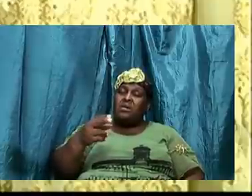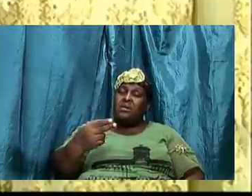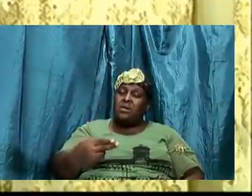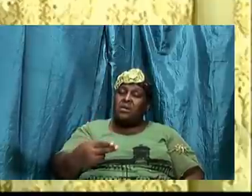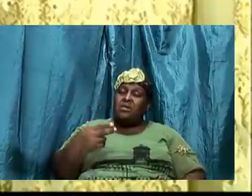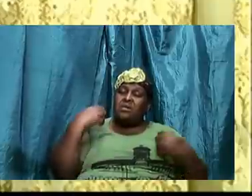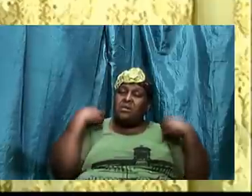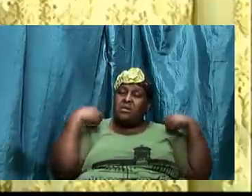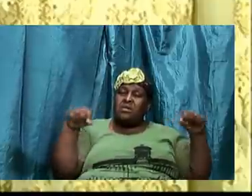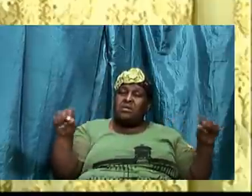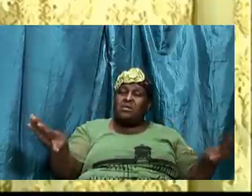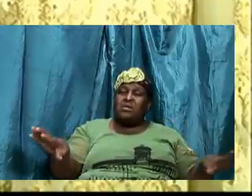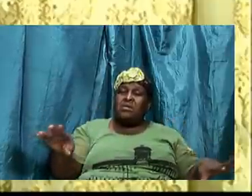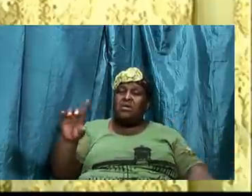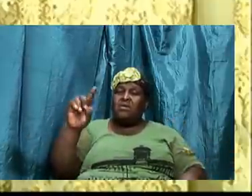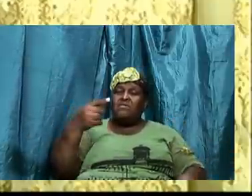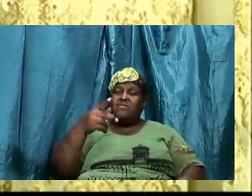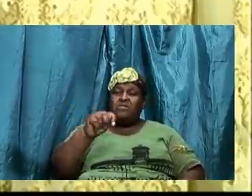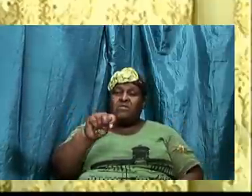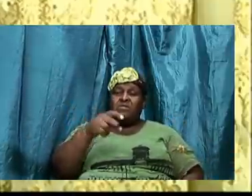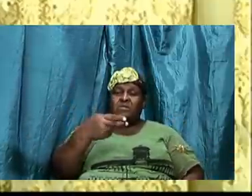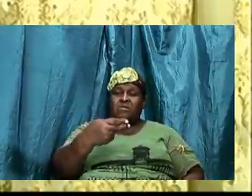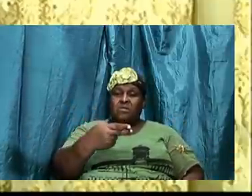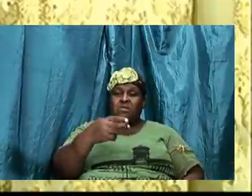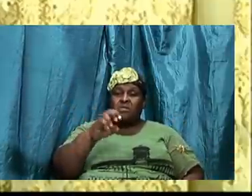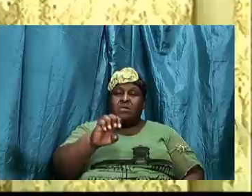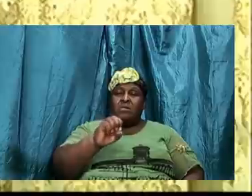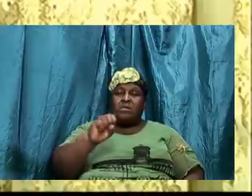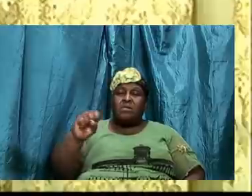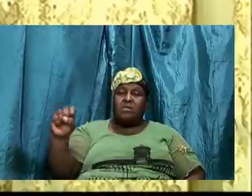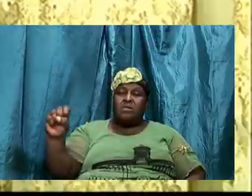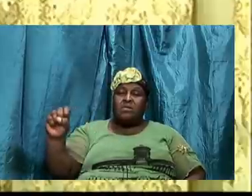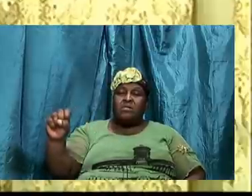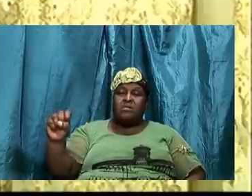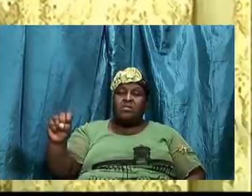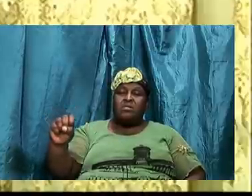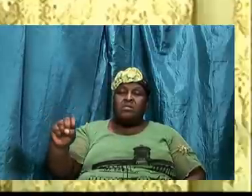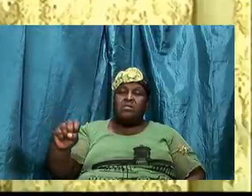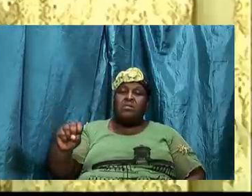Thessalonians 4 verses 16, and